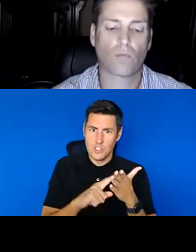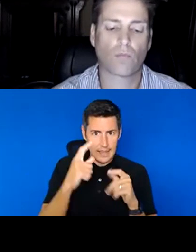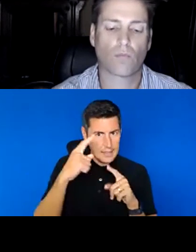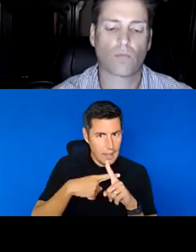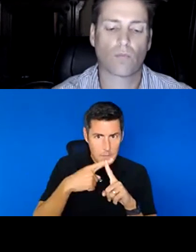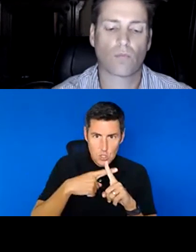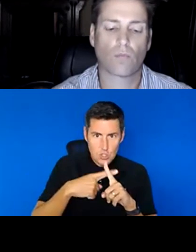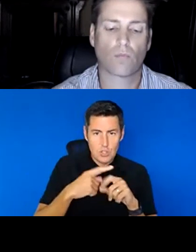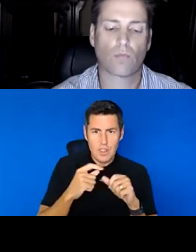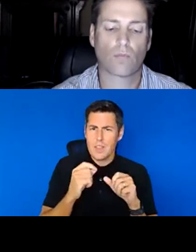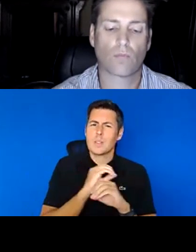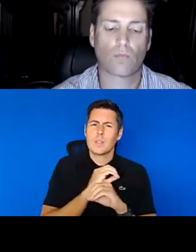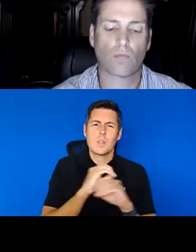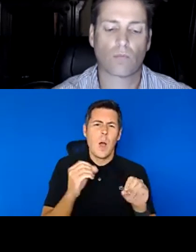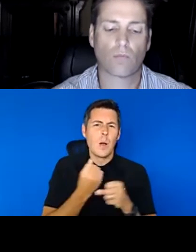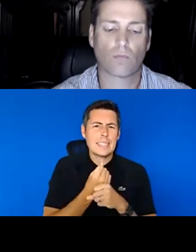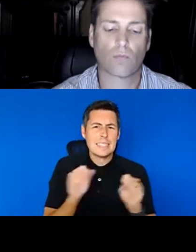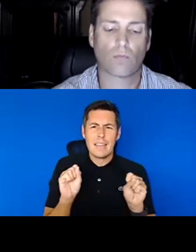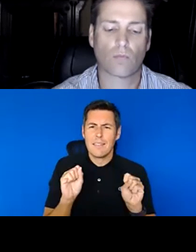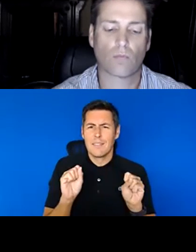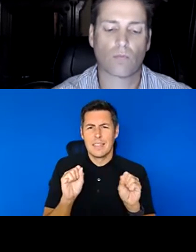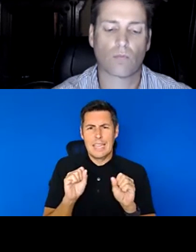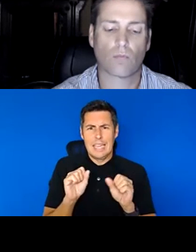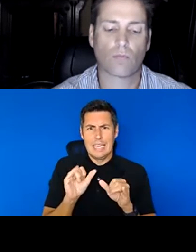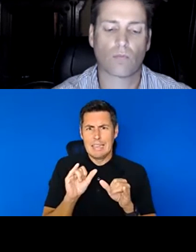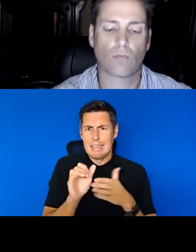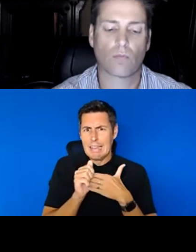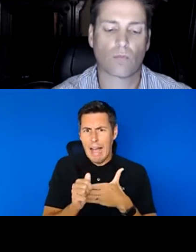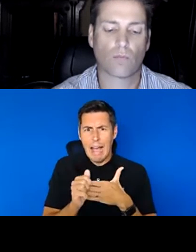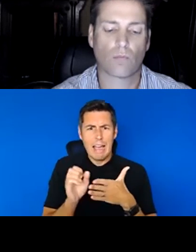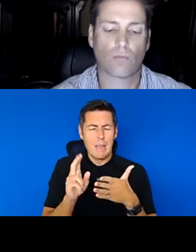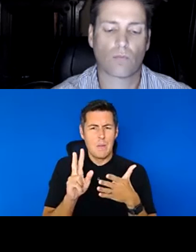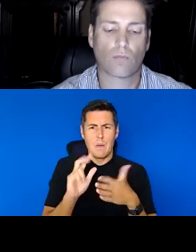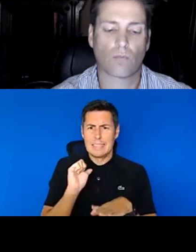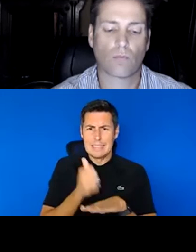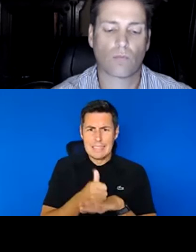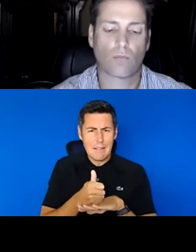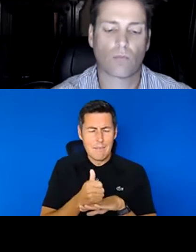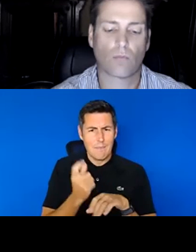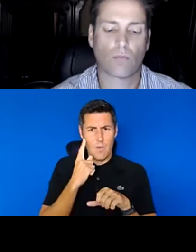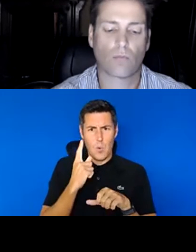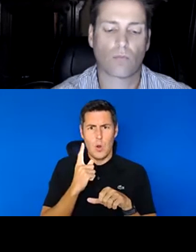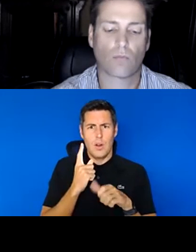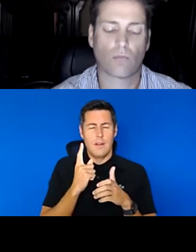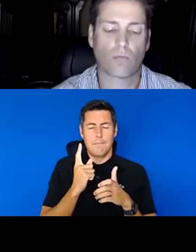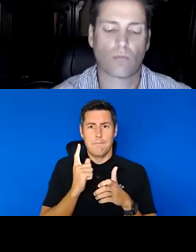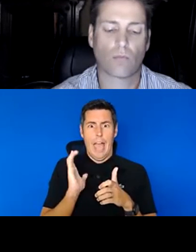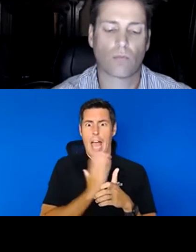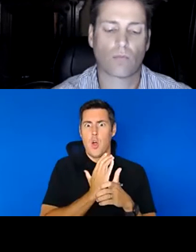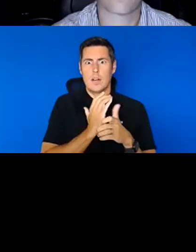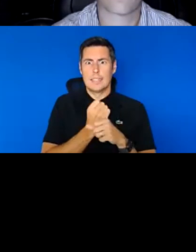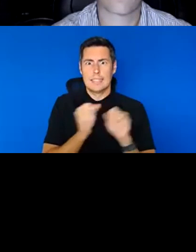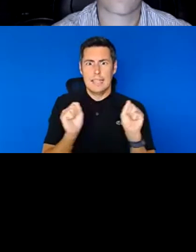is no safety measure put for safety of